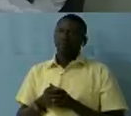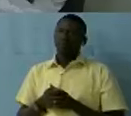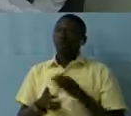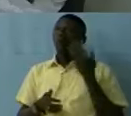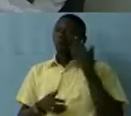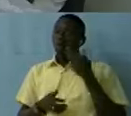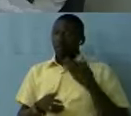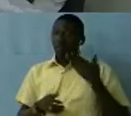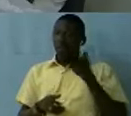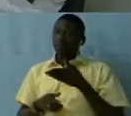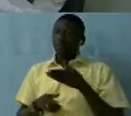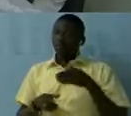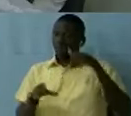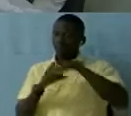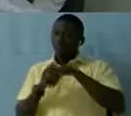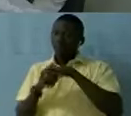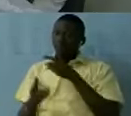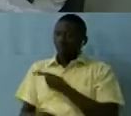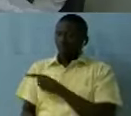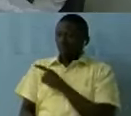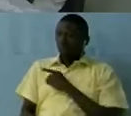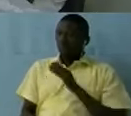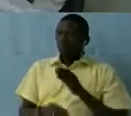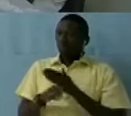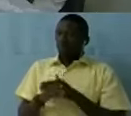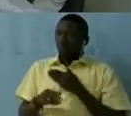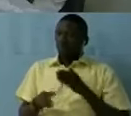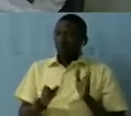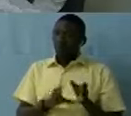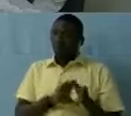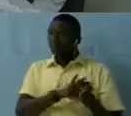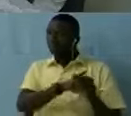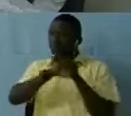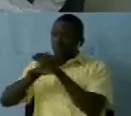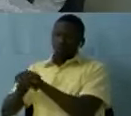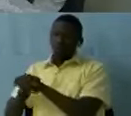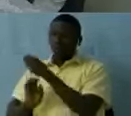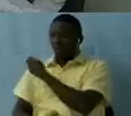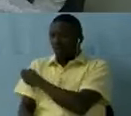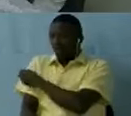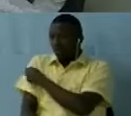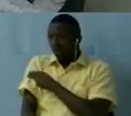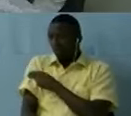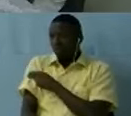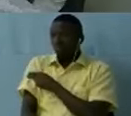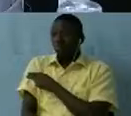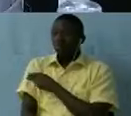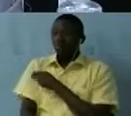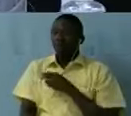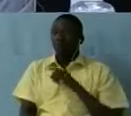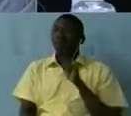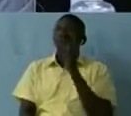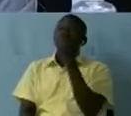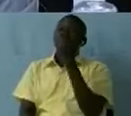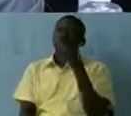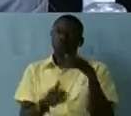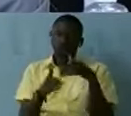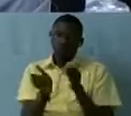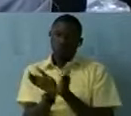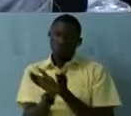I was taking part in the treatment before I was admitted at the hospital, batch following, the first